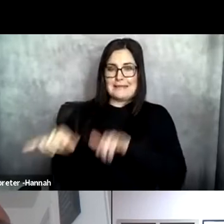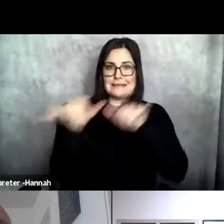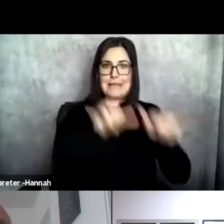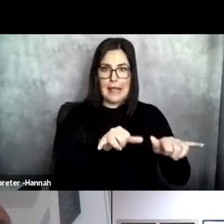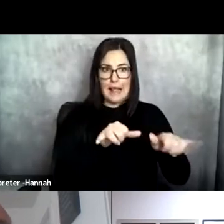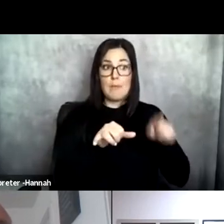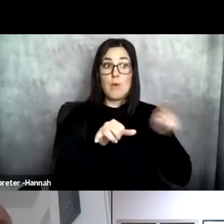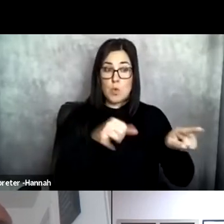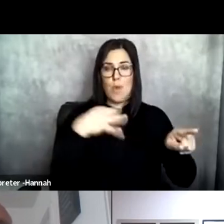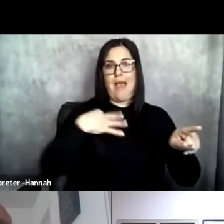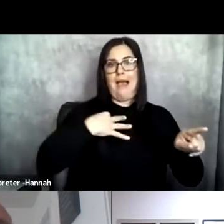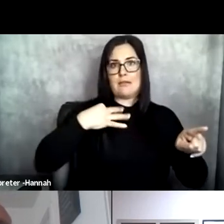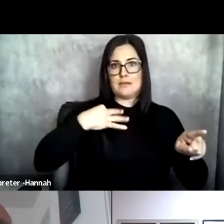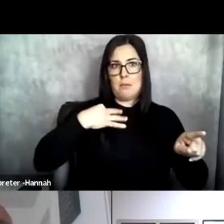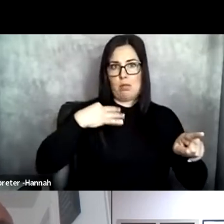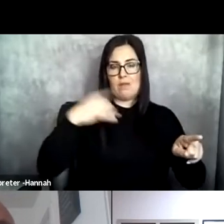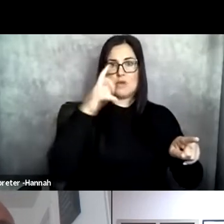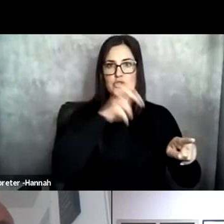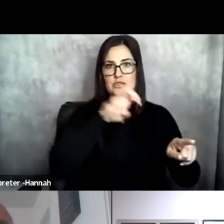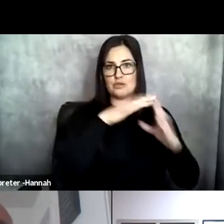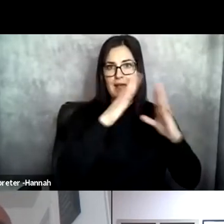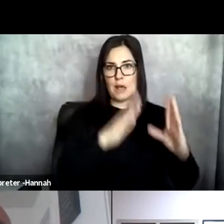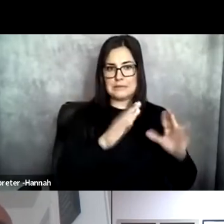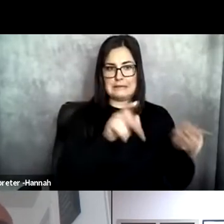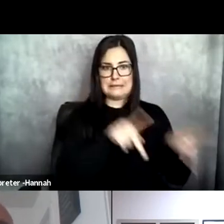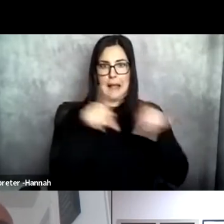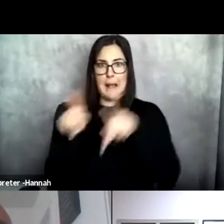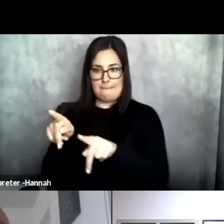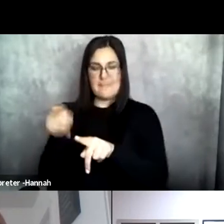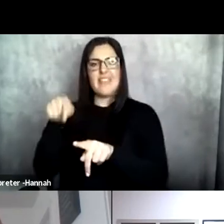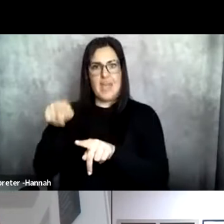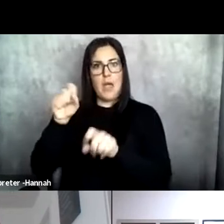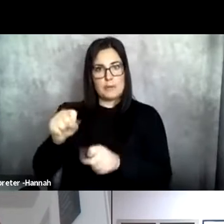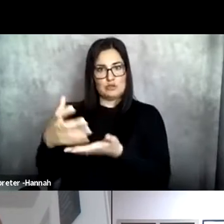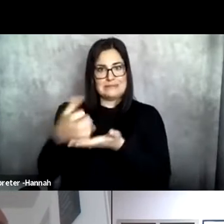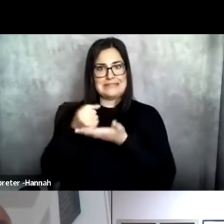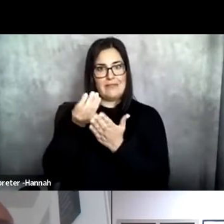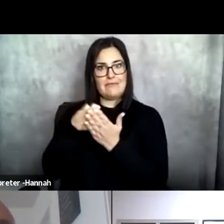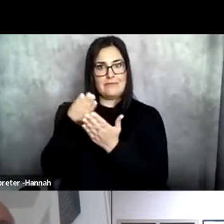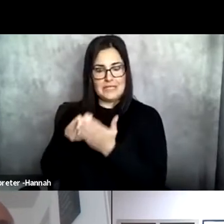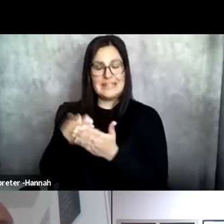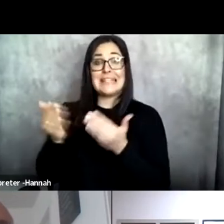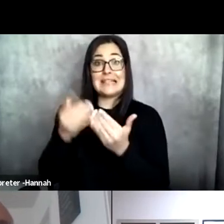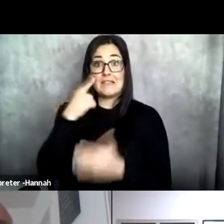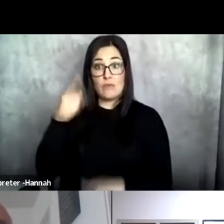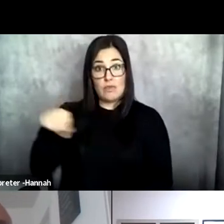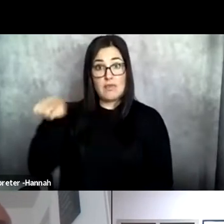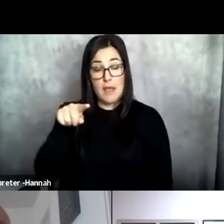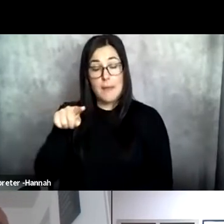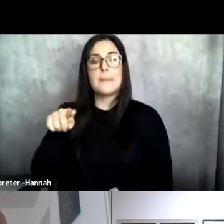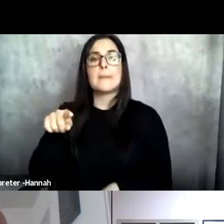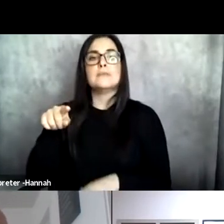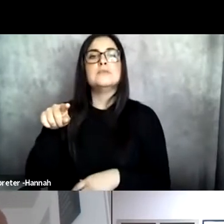person that's eligible for transitional housing, then that would make things much easier for folks to be able to really focus